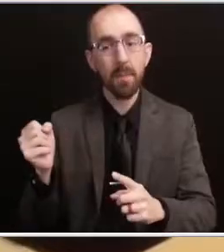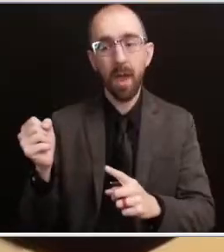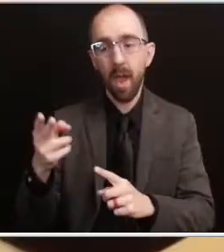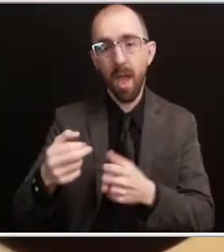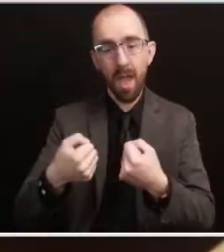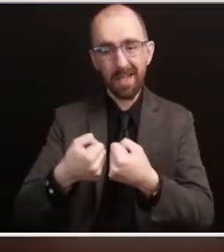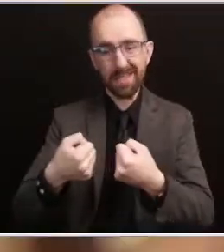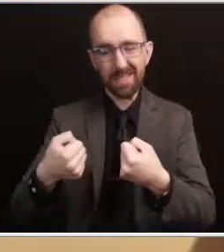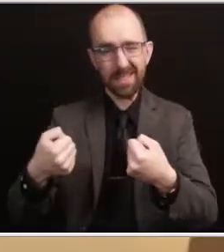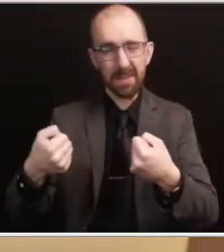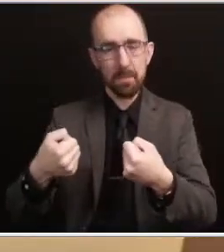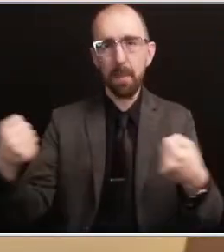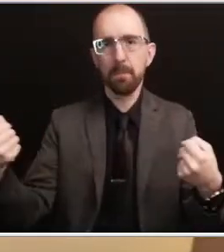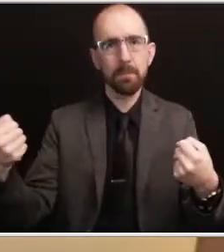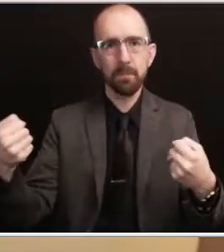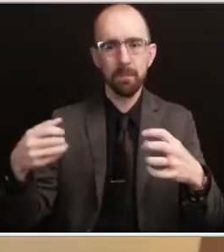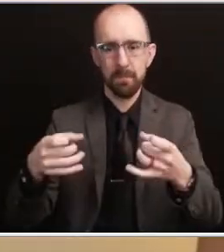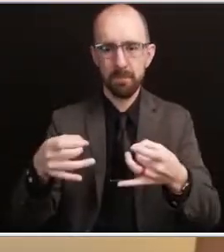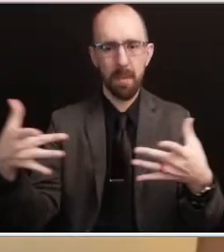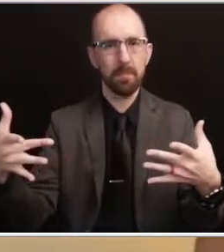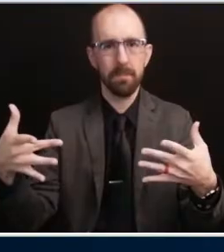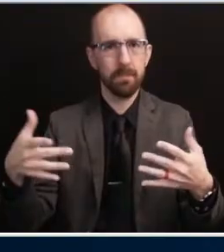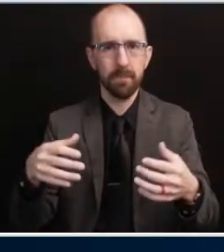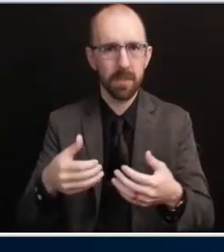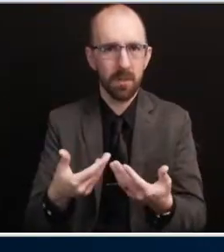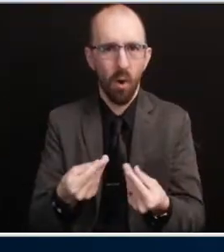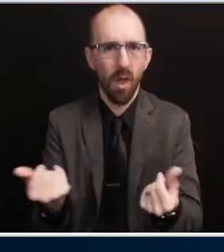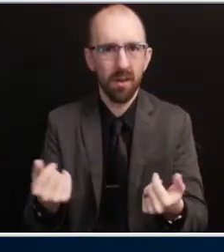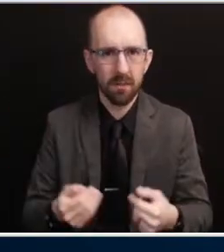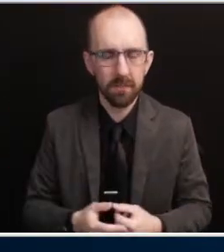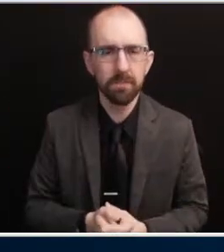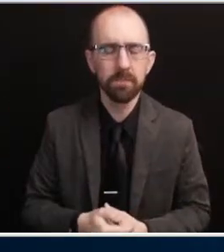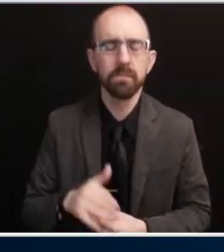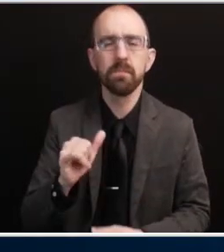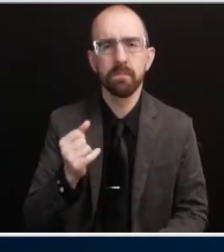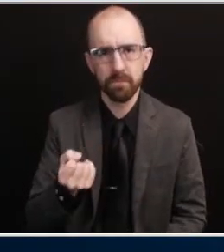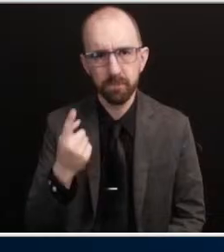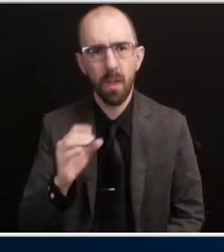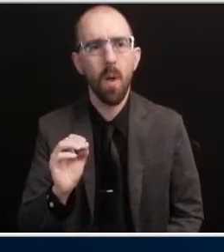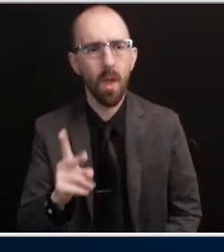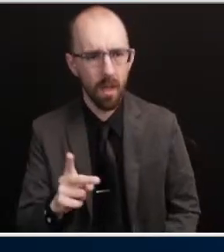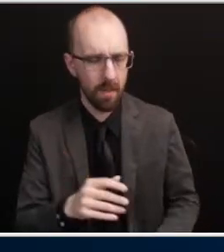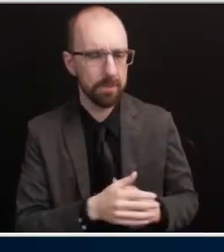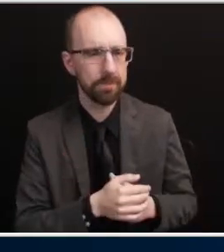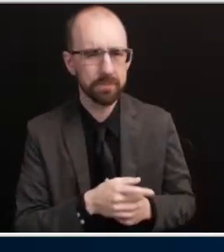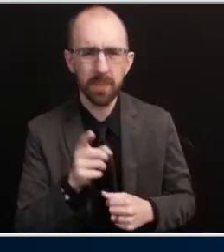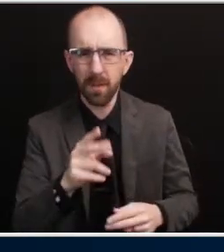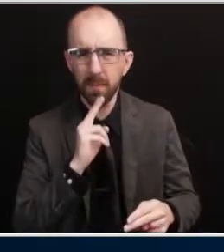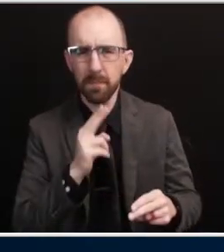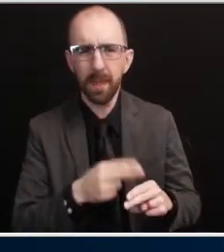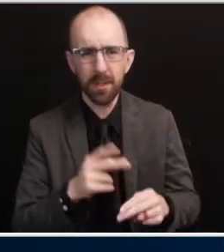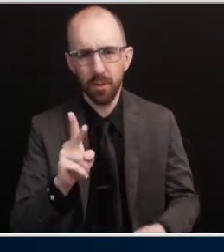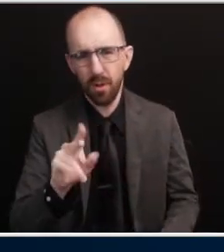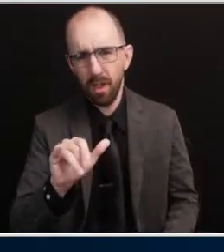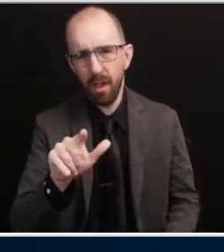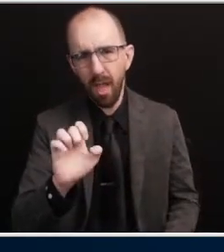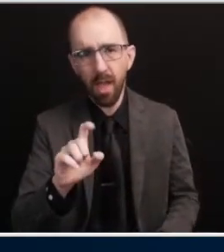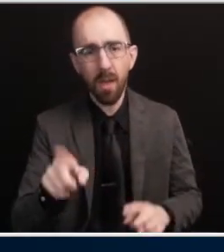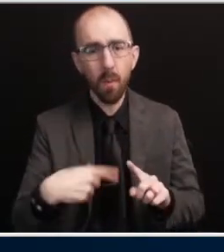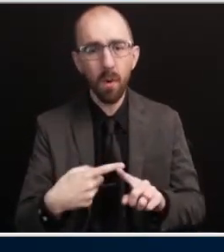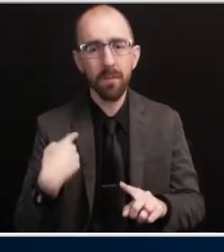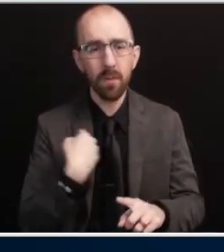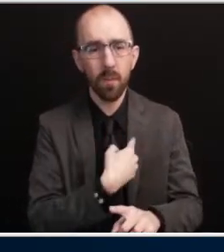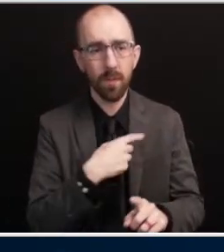snap. It just goes. Gotcha. All right. Kyle, I think you mentioned a little bit of this earlier, but when you first meet a